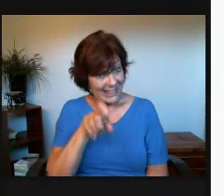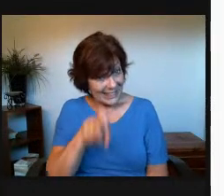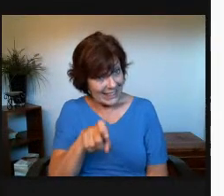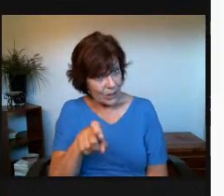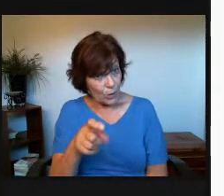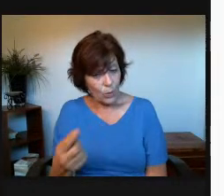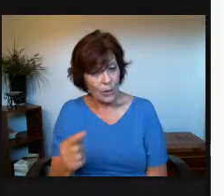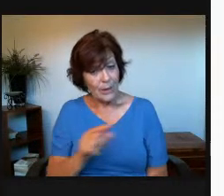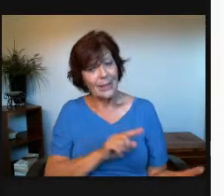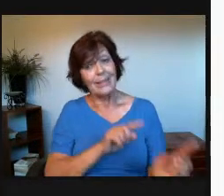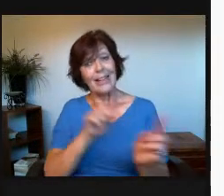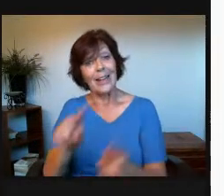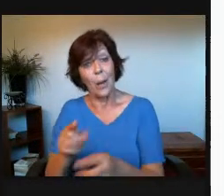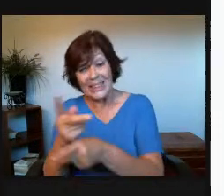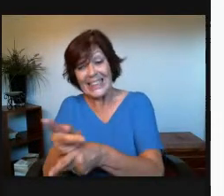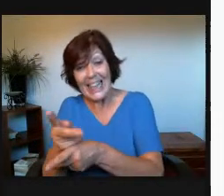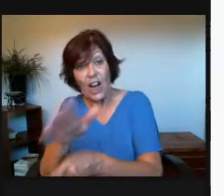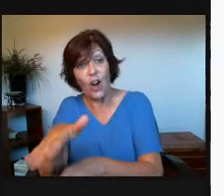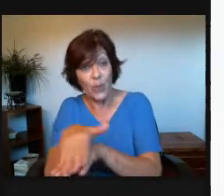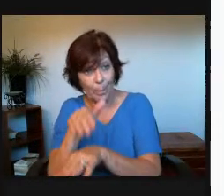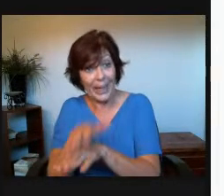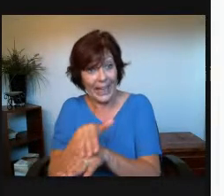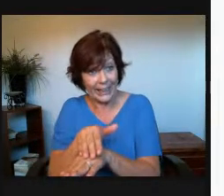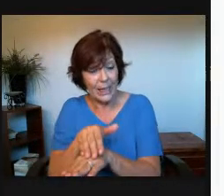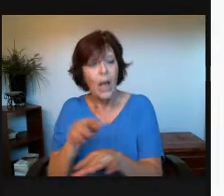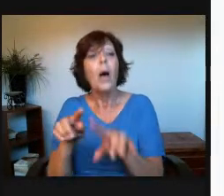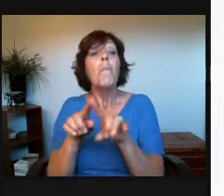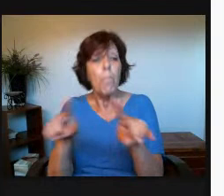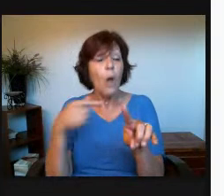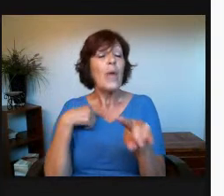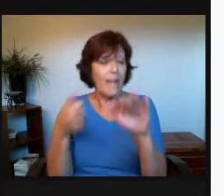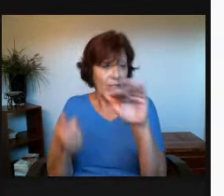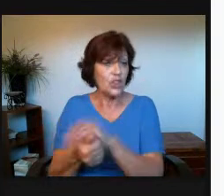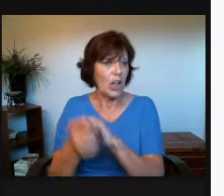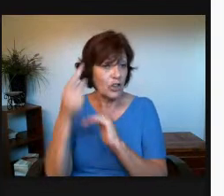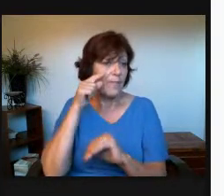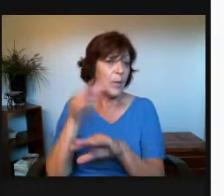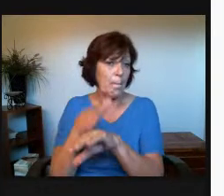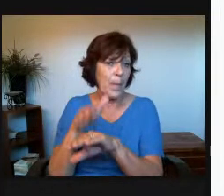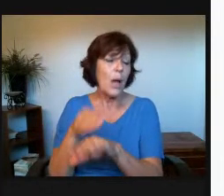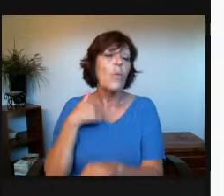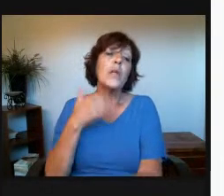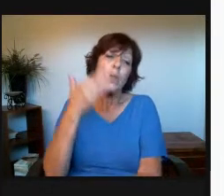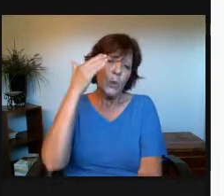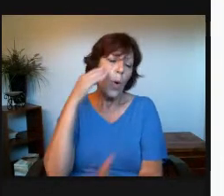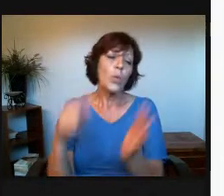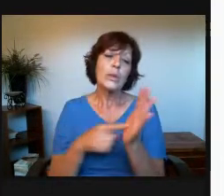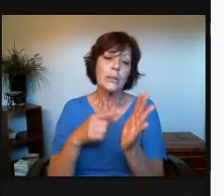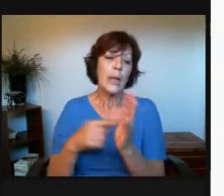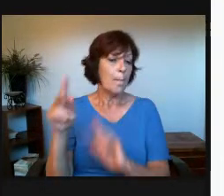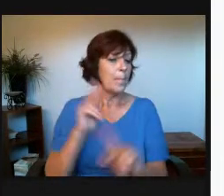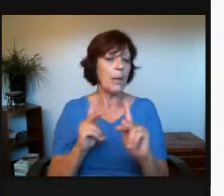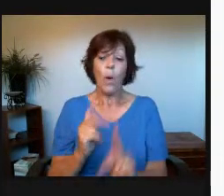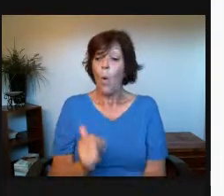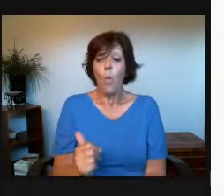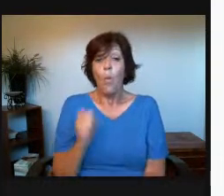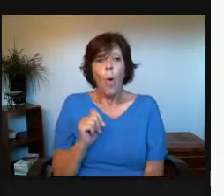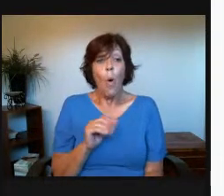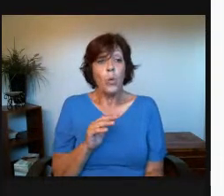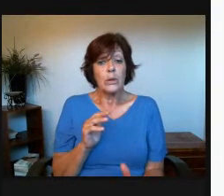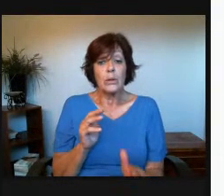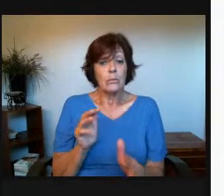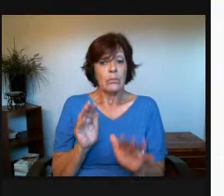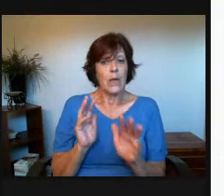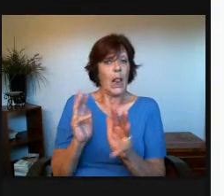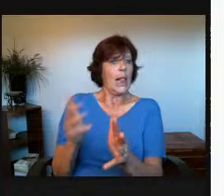take care of your pet. But we do that because we know that sometimes people are very reluctant to leave their pet. That